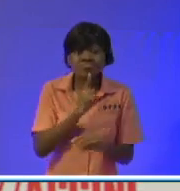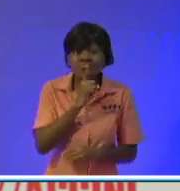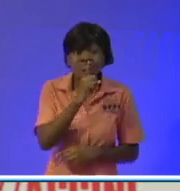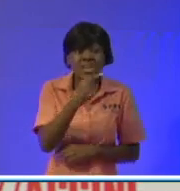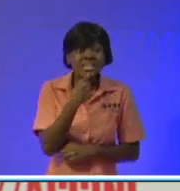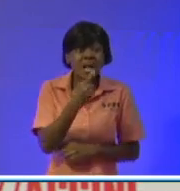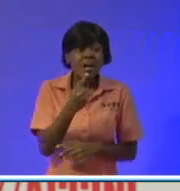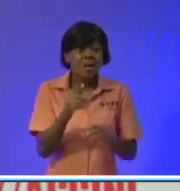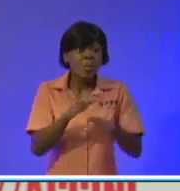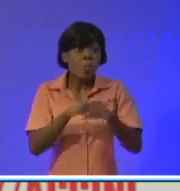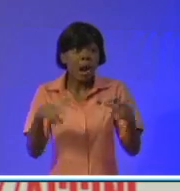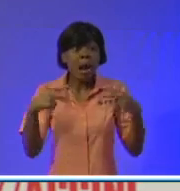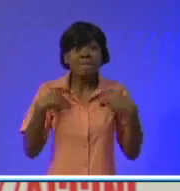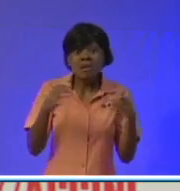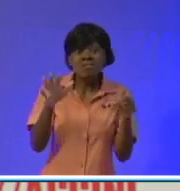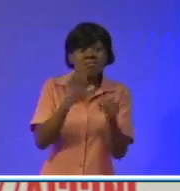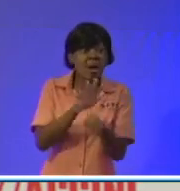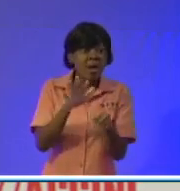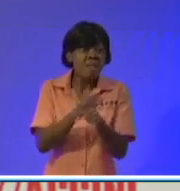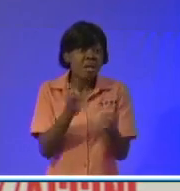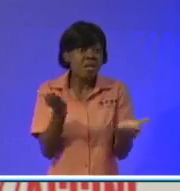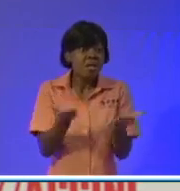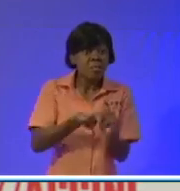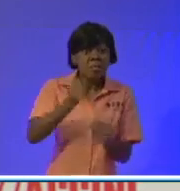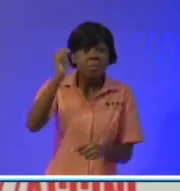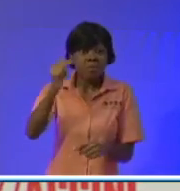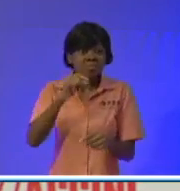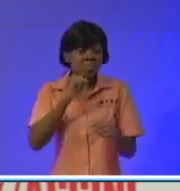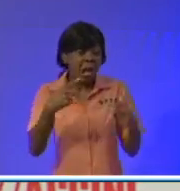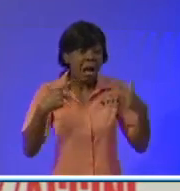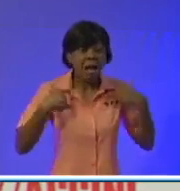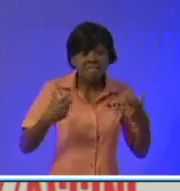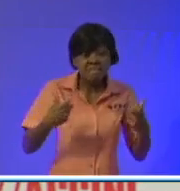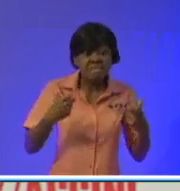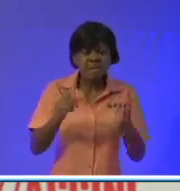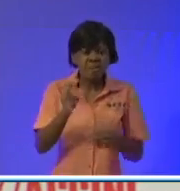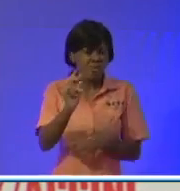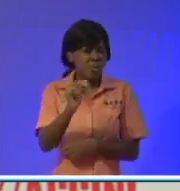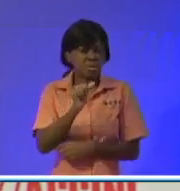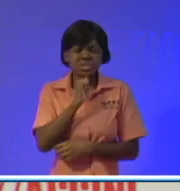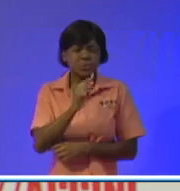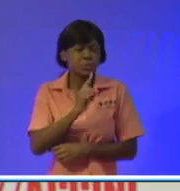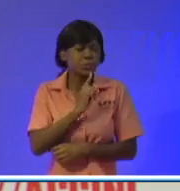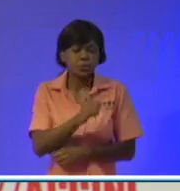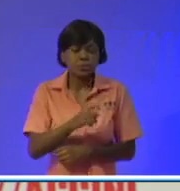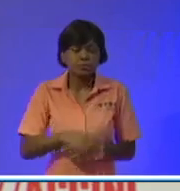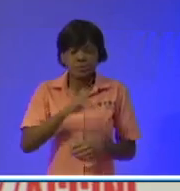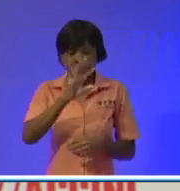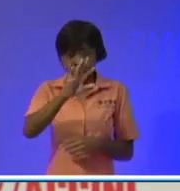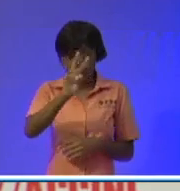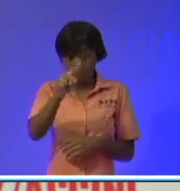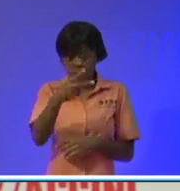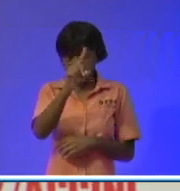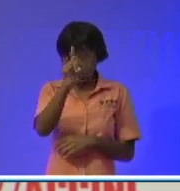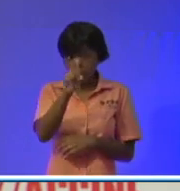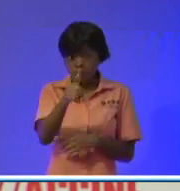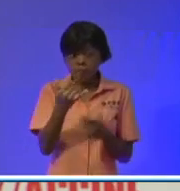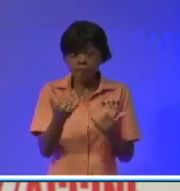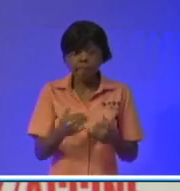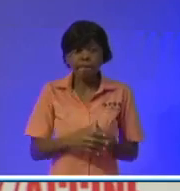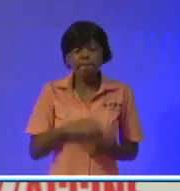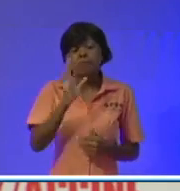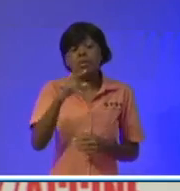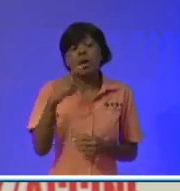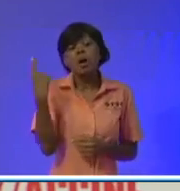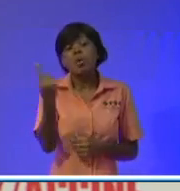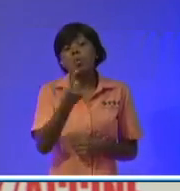is not accurate. We are, and to your second question, we are always prepared